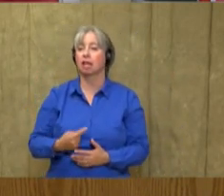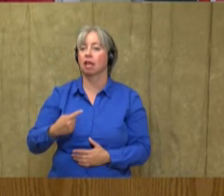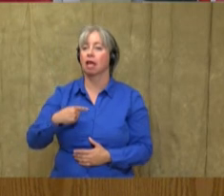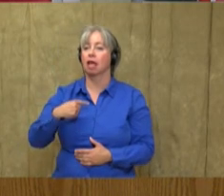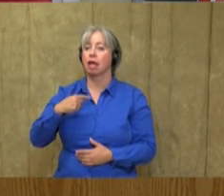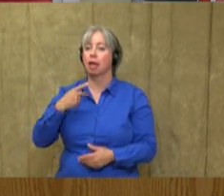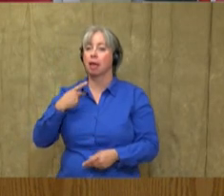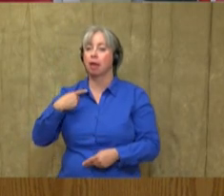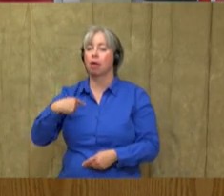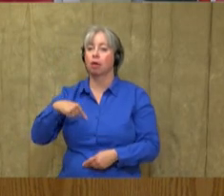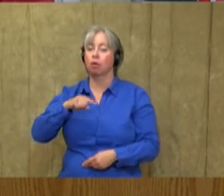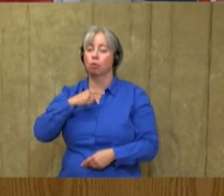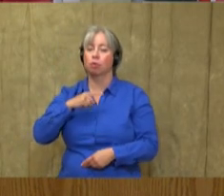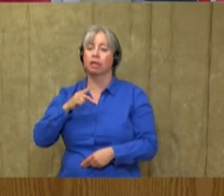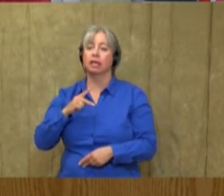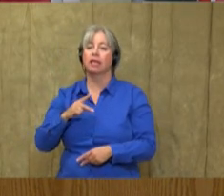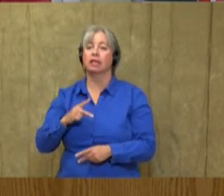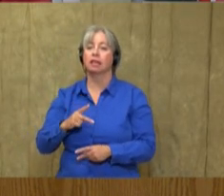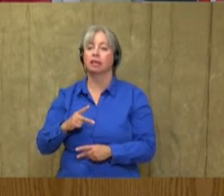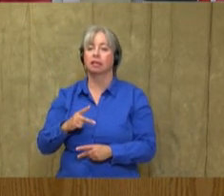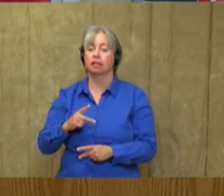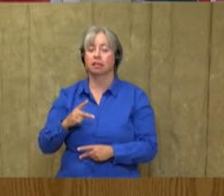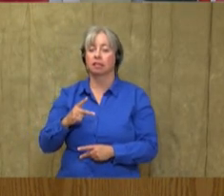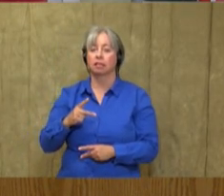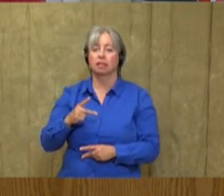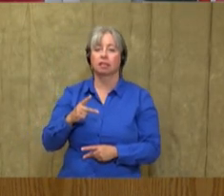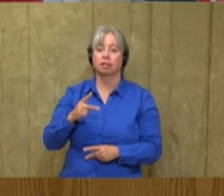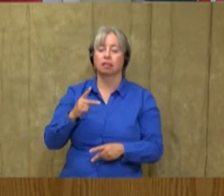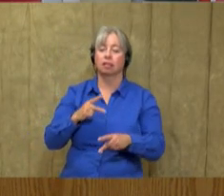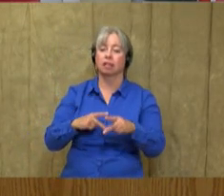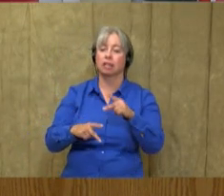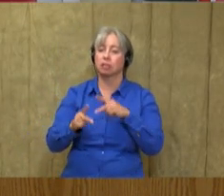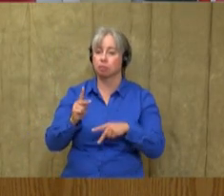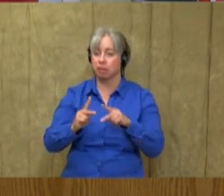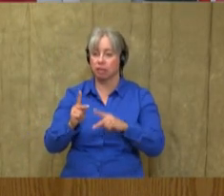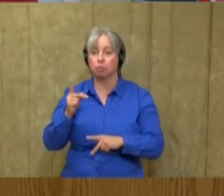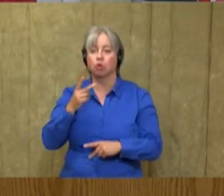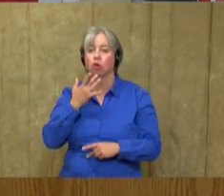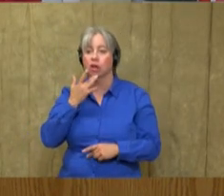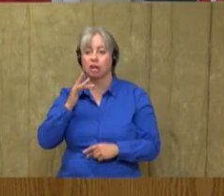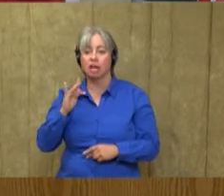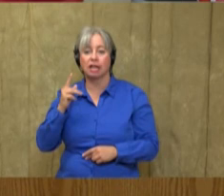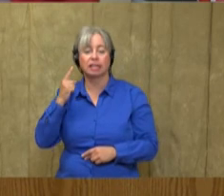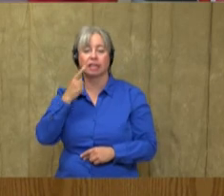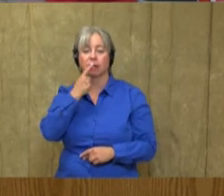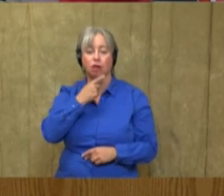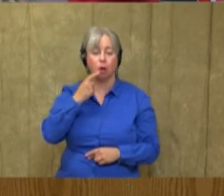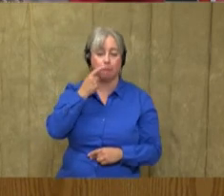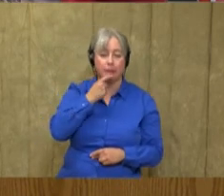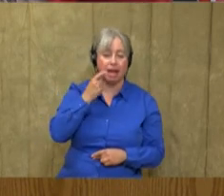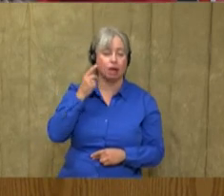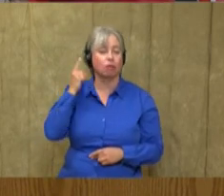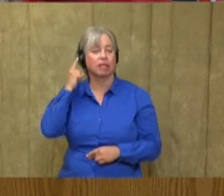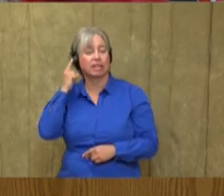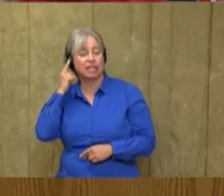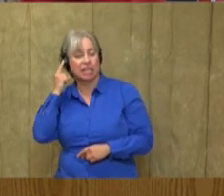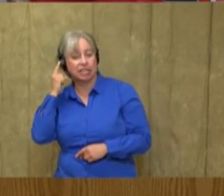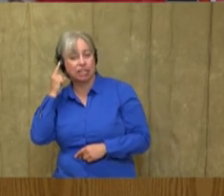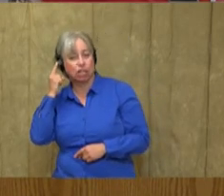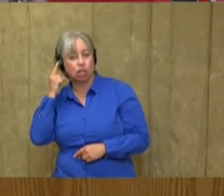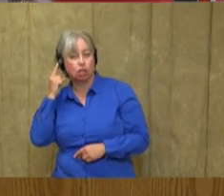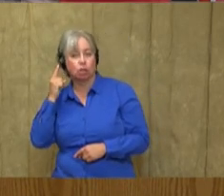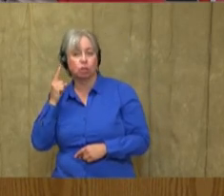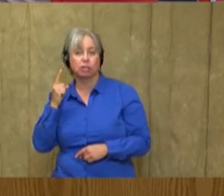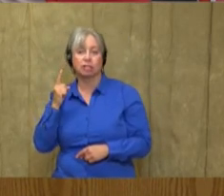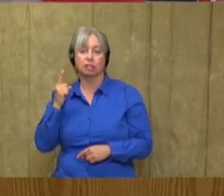a sound source, like our mouth, and then we also have a sound receiver, which is like our ears. Well, other animals do too,